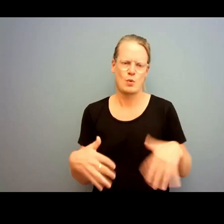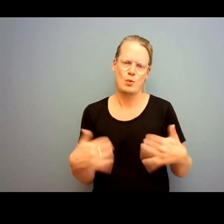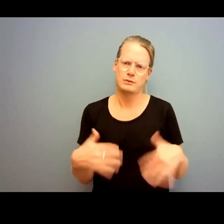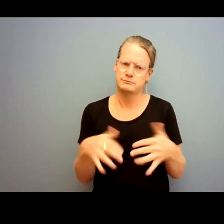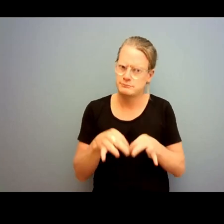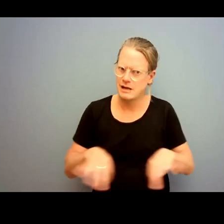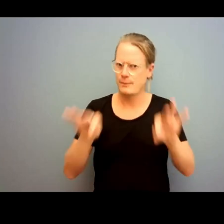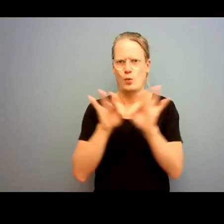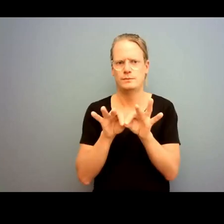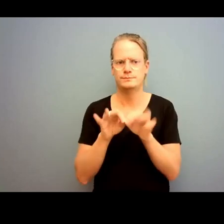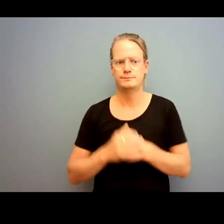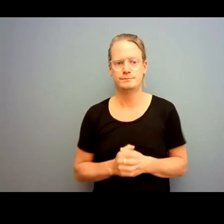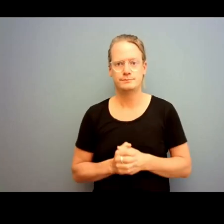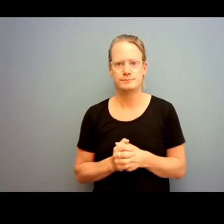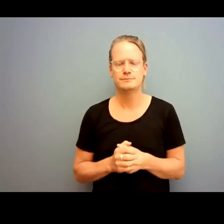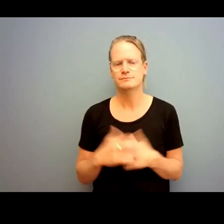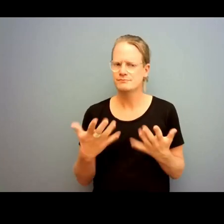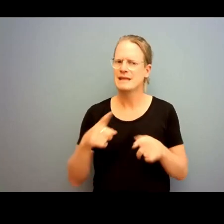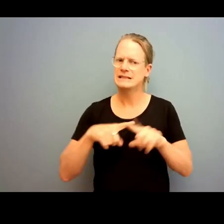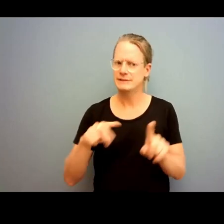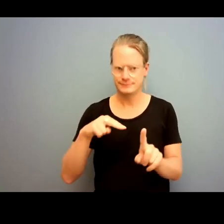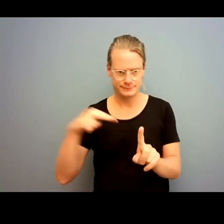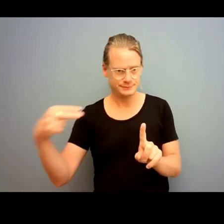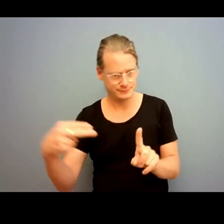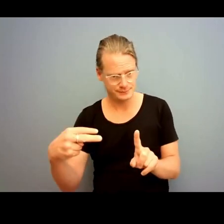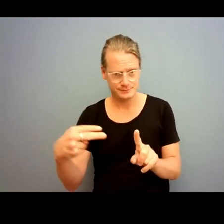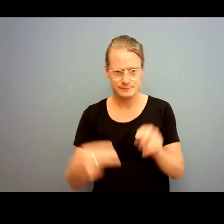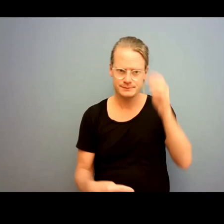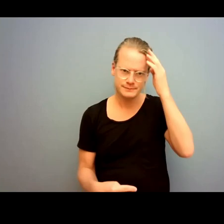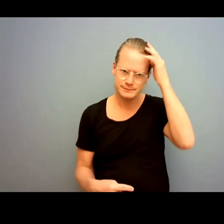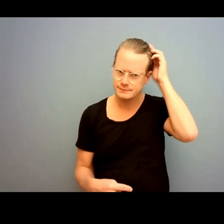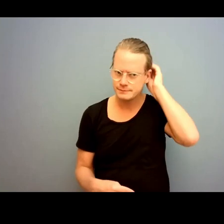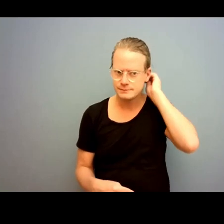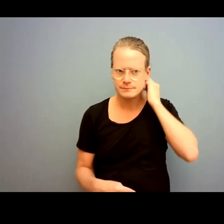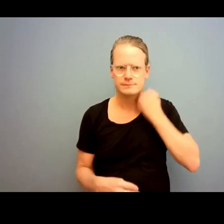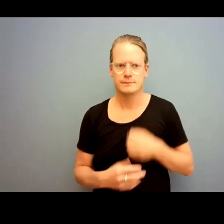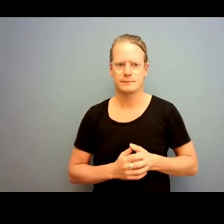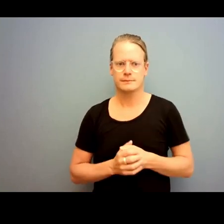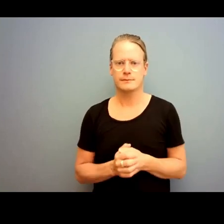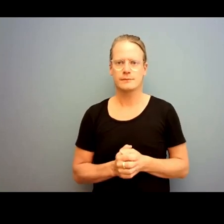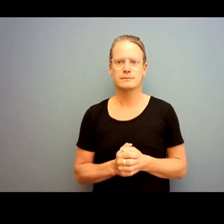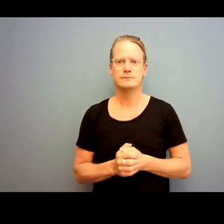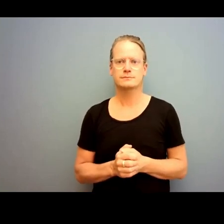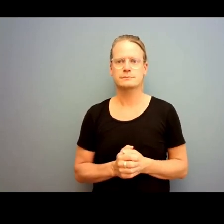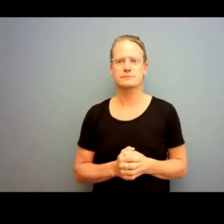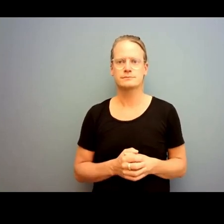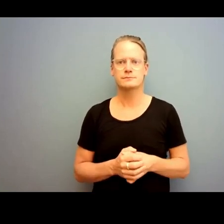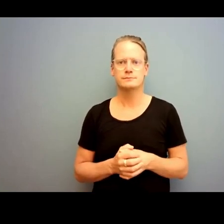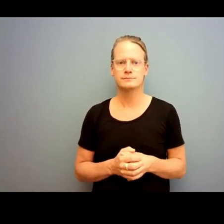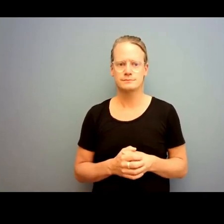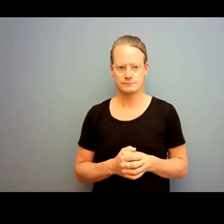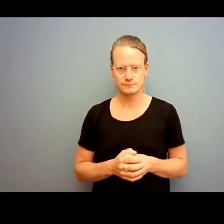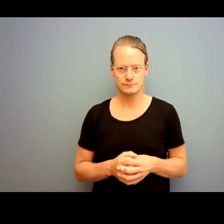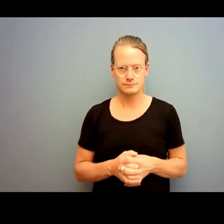other aspect of the rights that we are talking about today, and that is the rights